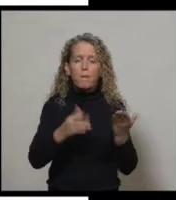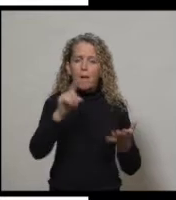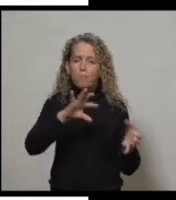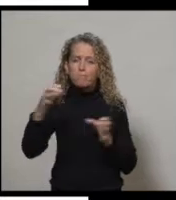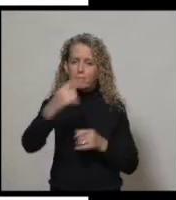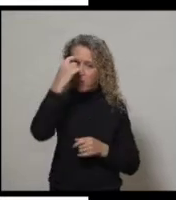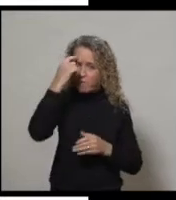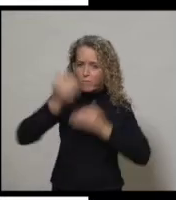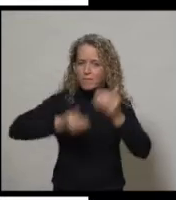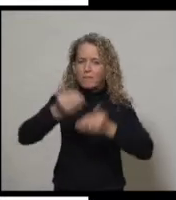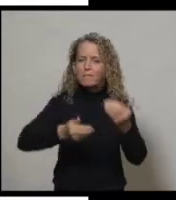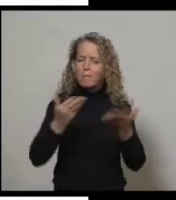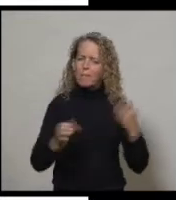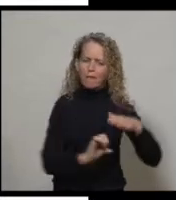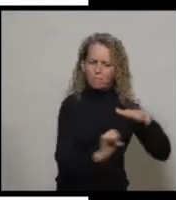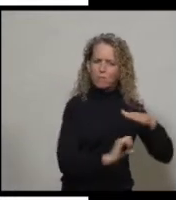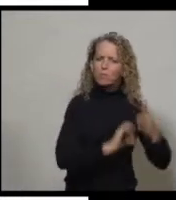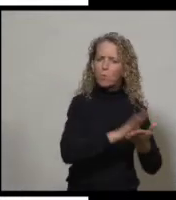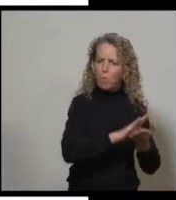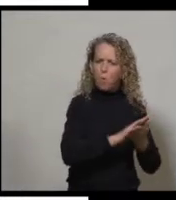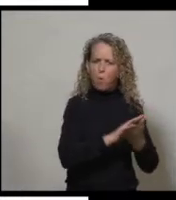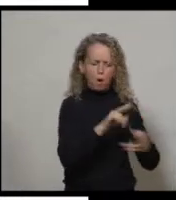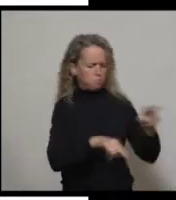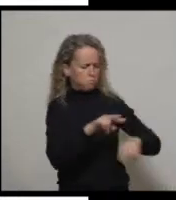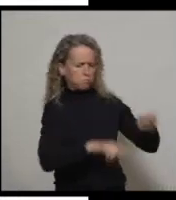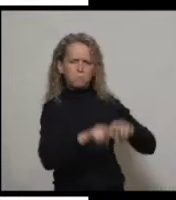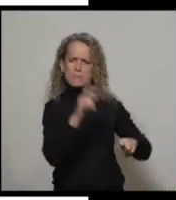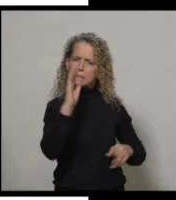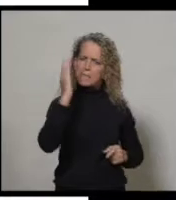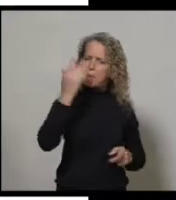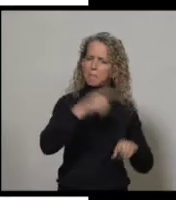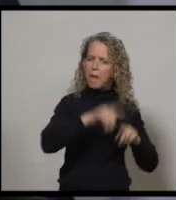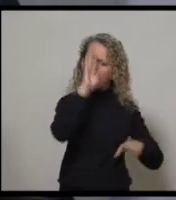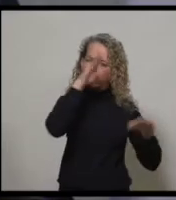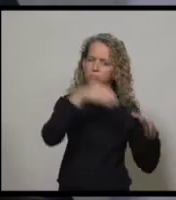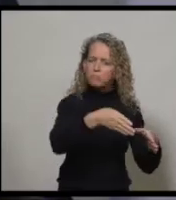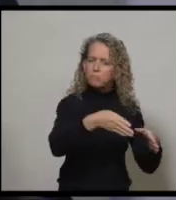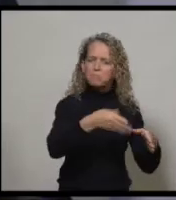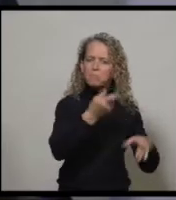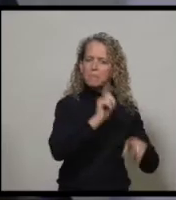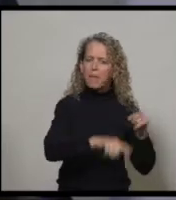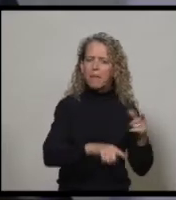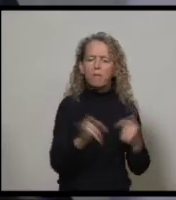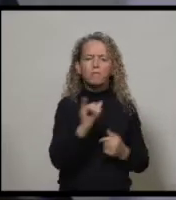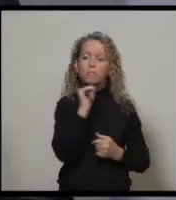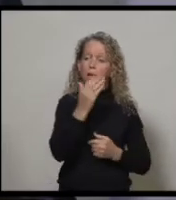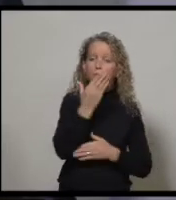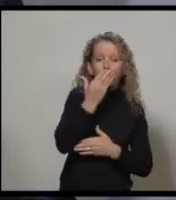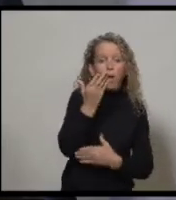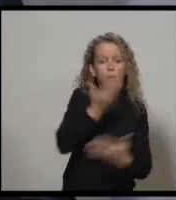neurodevelopment in the school setting. In elementary, we may start to see them not being able to concentrate, again, not having those great pro-social